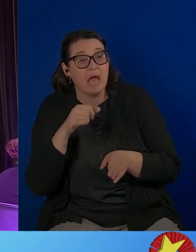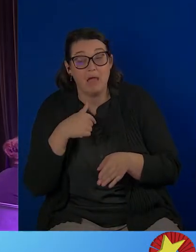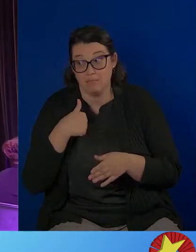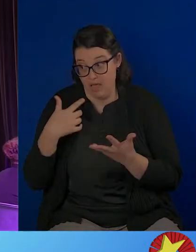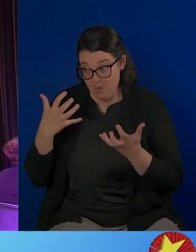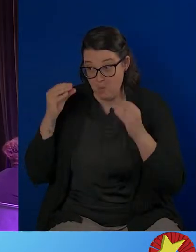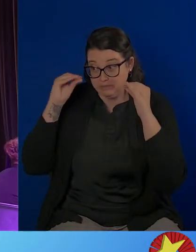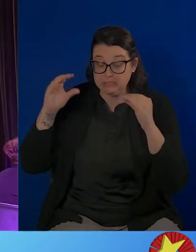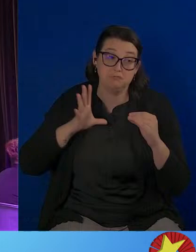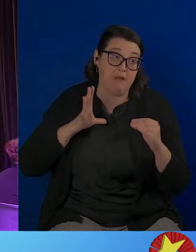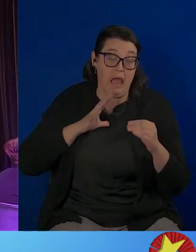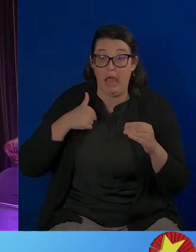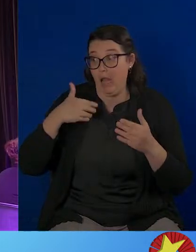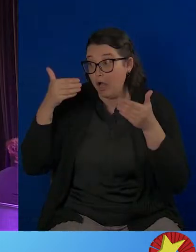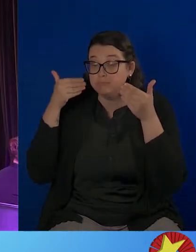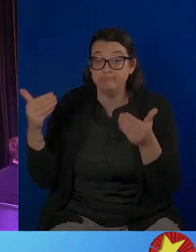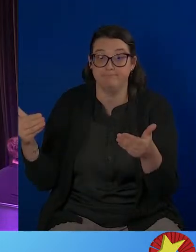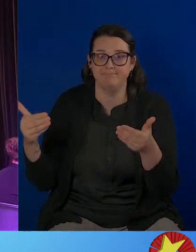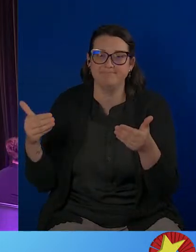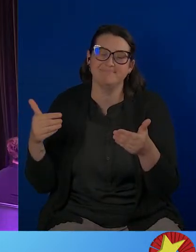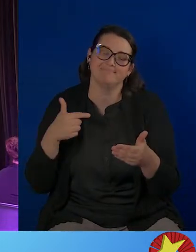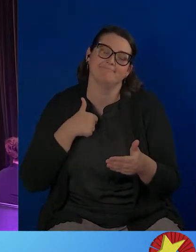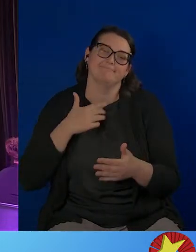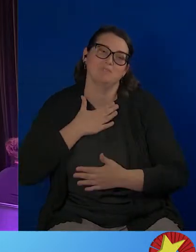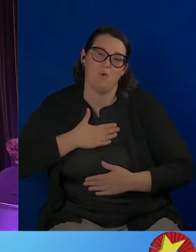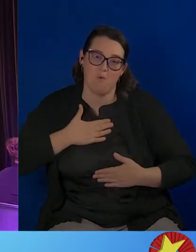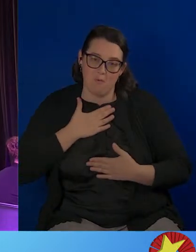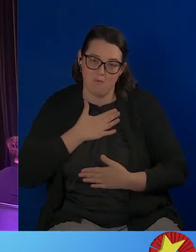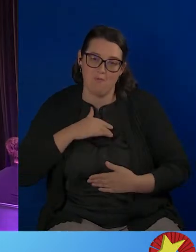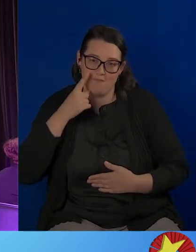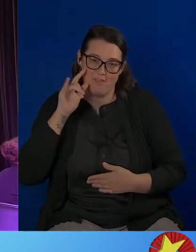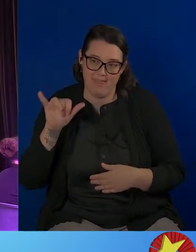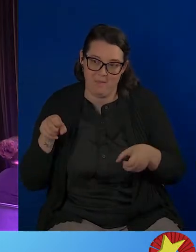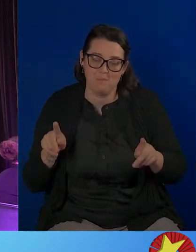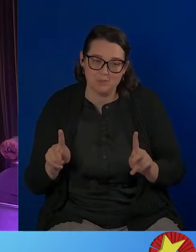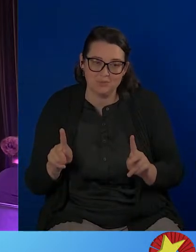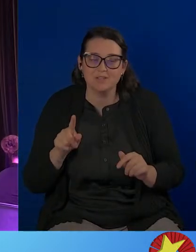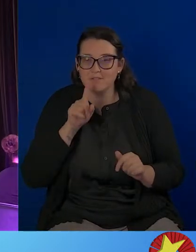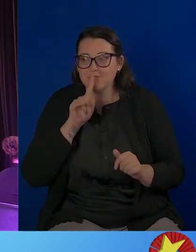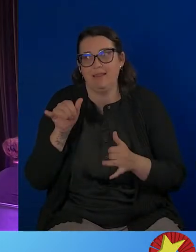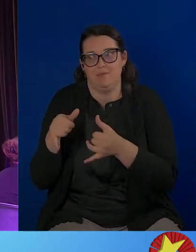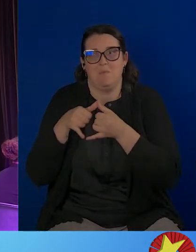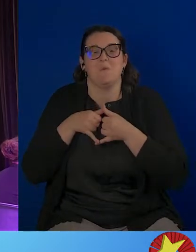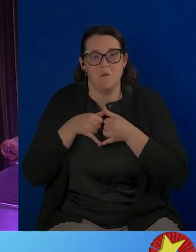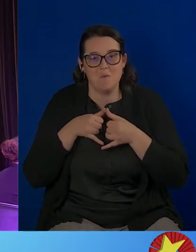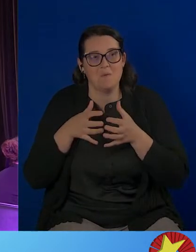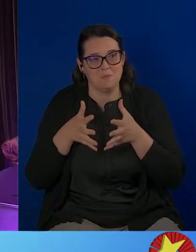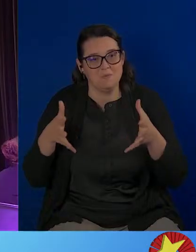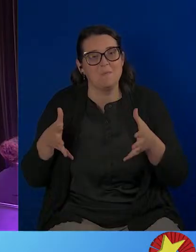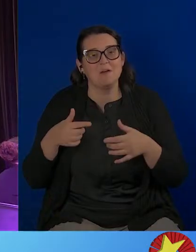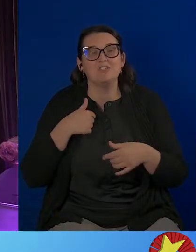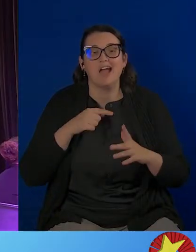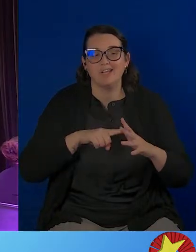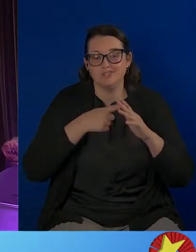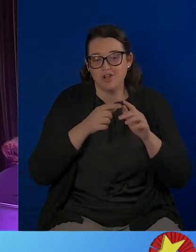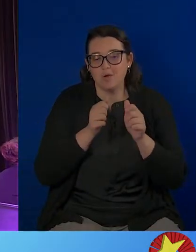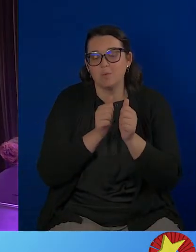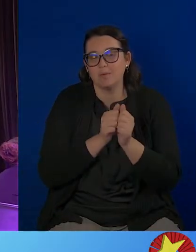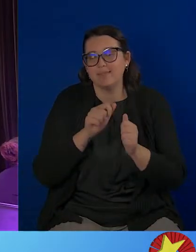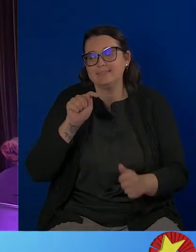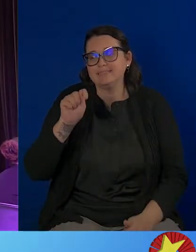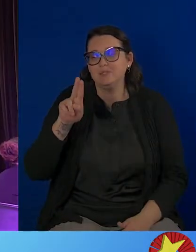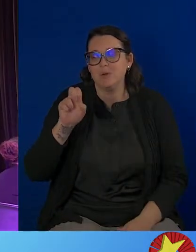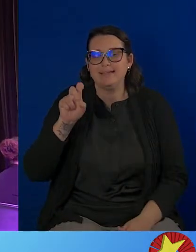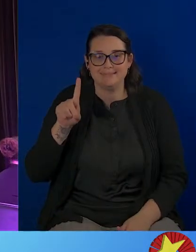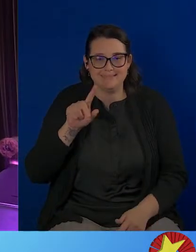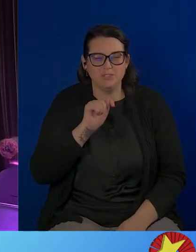at that. And I did, and I'm glad I did. It's been a very rewarding career. I started as a teacher in Tucson Unified School District as